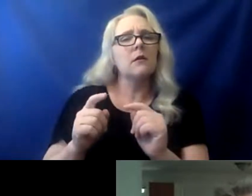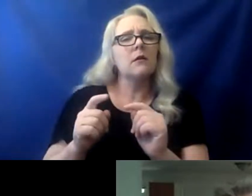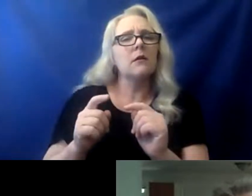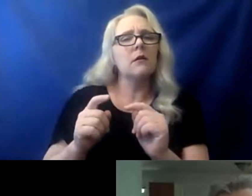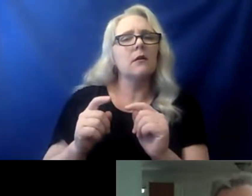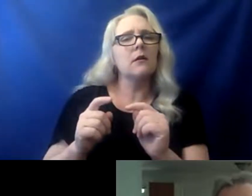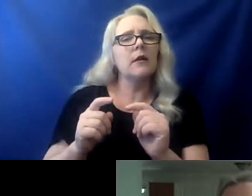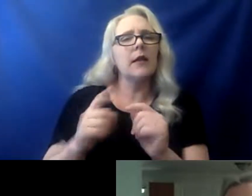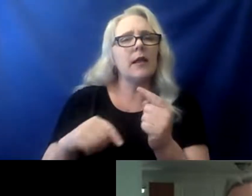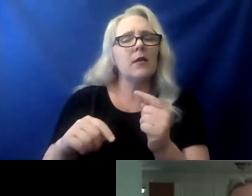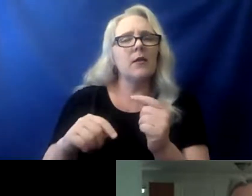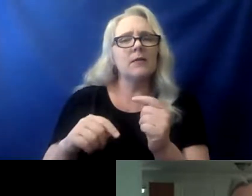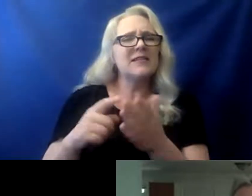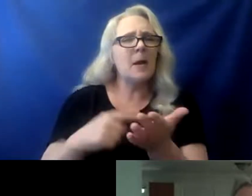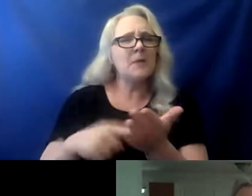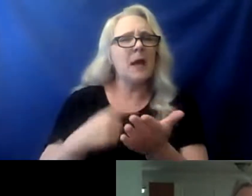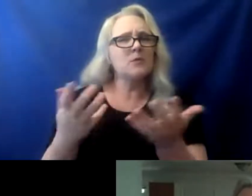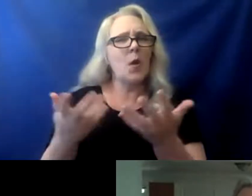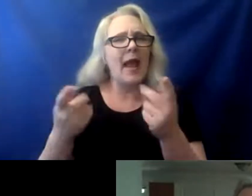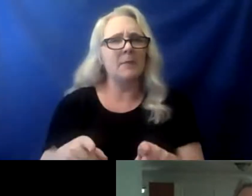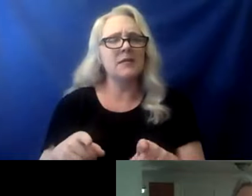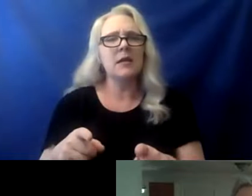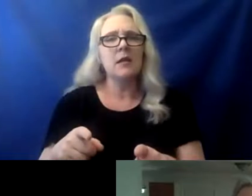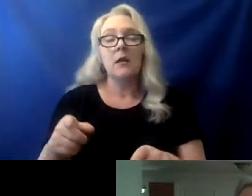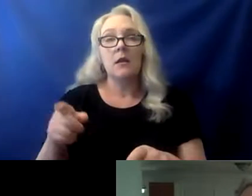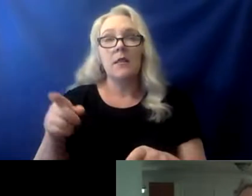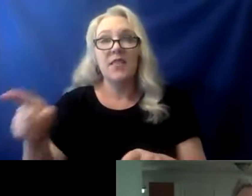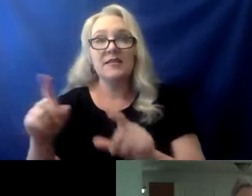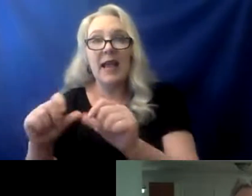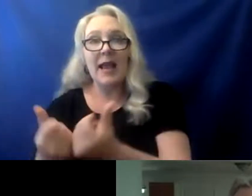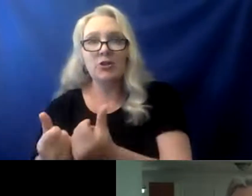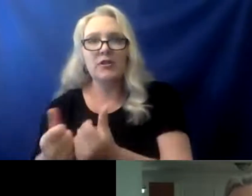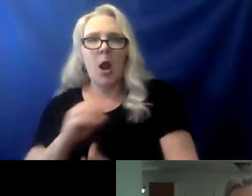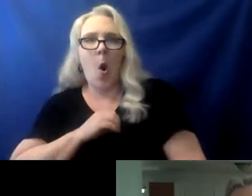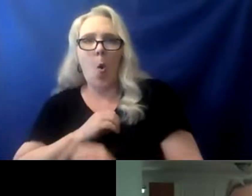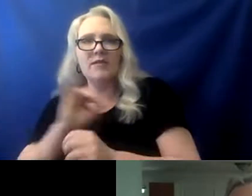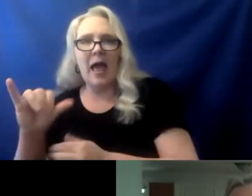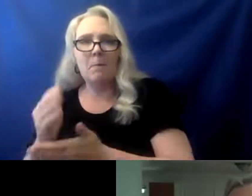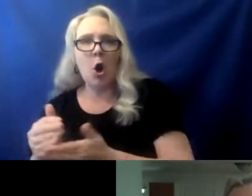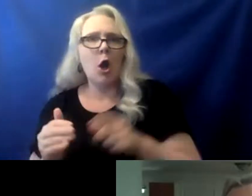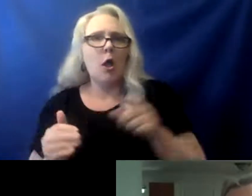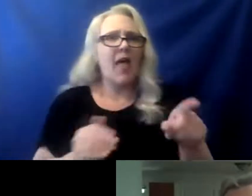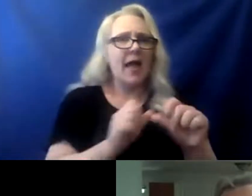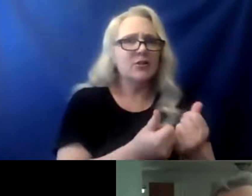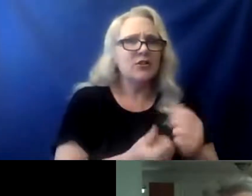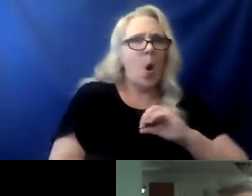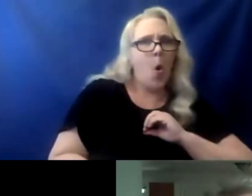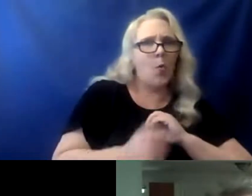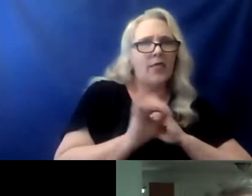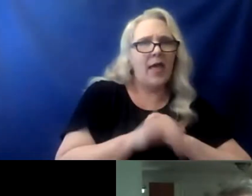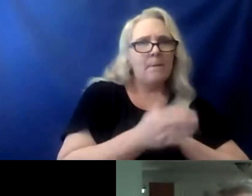cross-cutting initiatives is each agency kind of owns their piece, and you don't always get